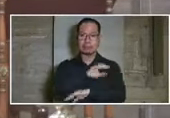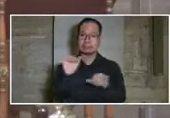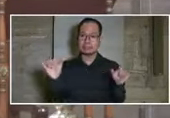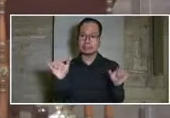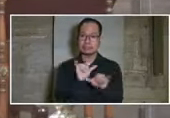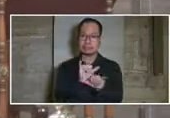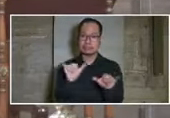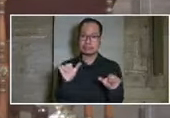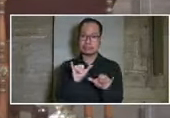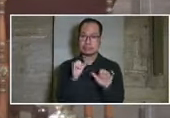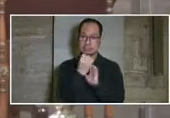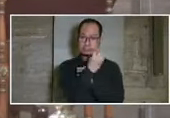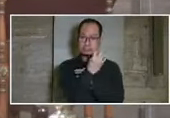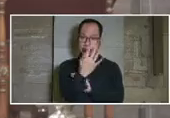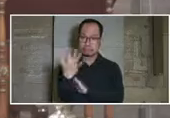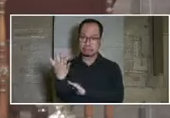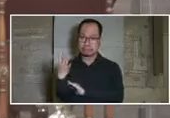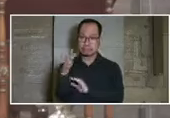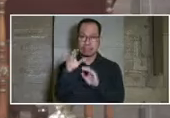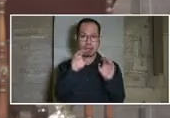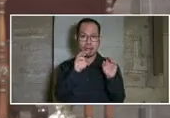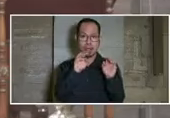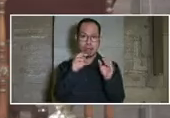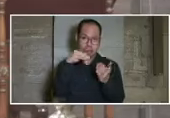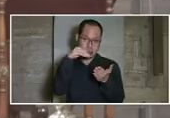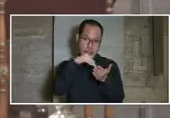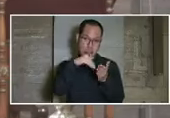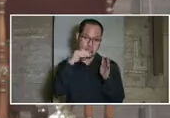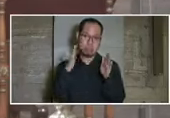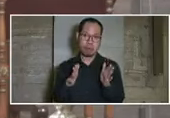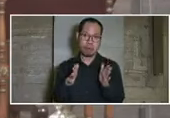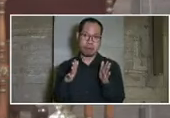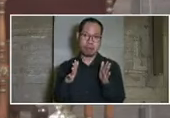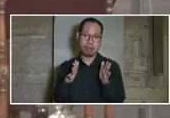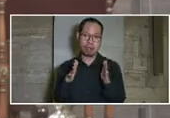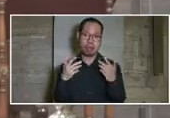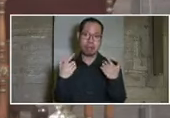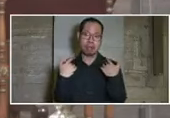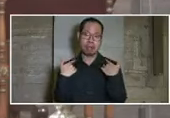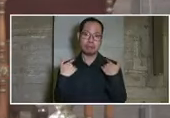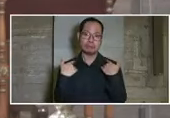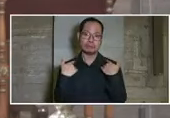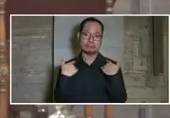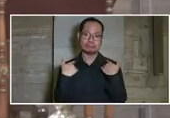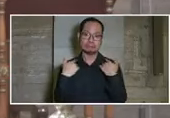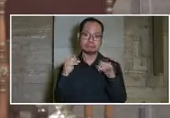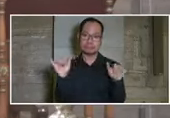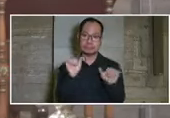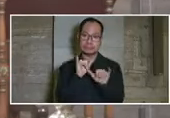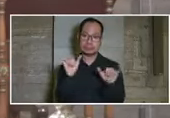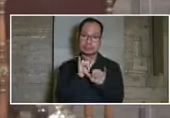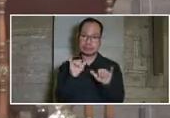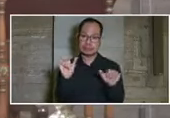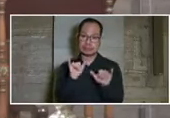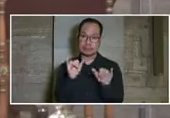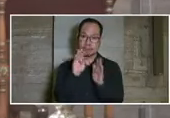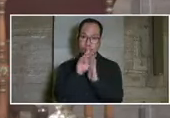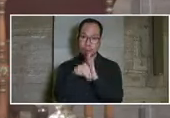katulad po ng ilang mga nag-aaral po dito, we get into some light moments as